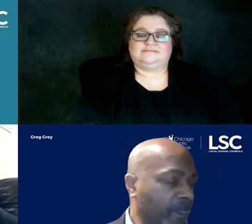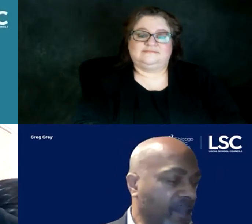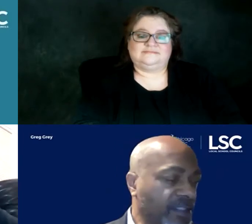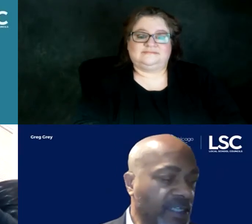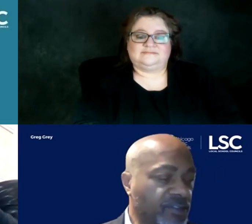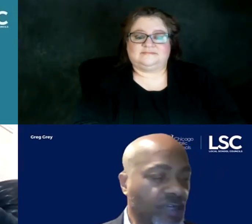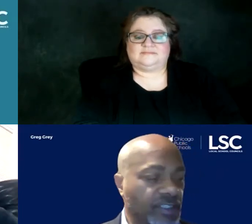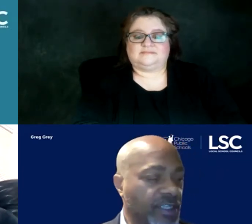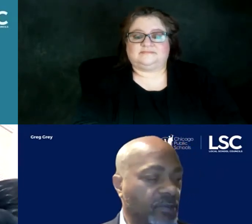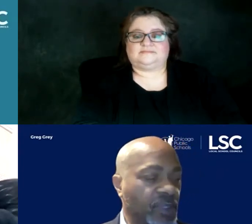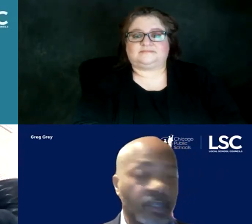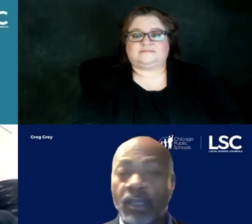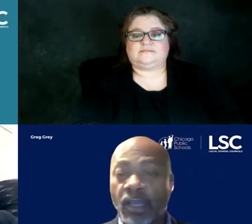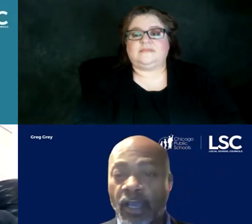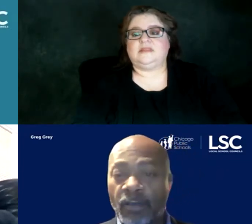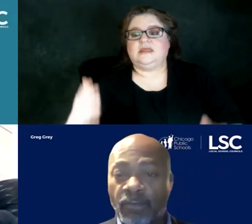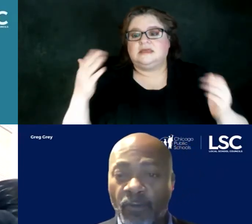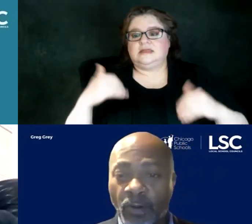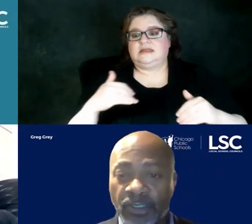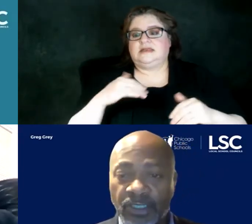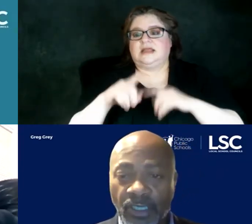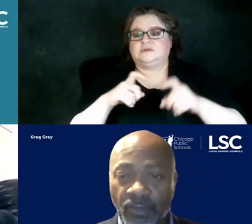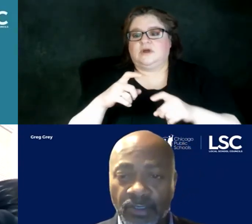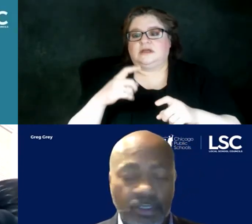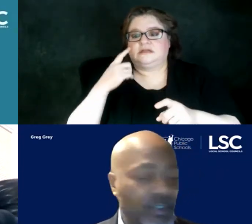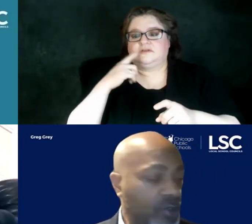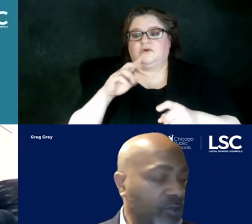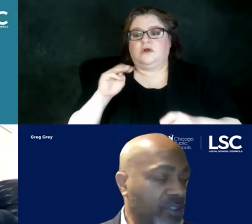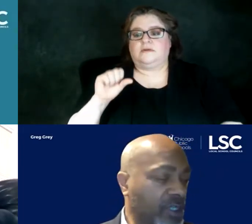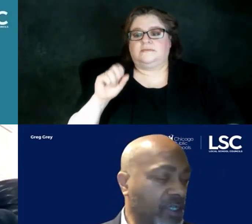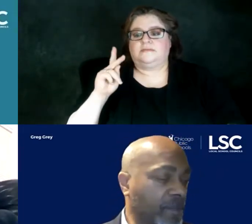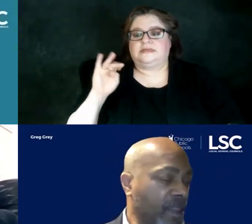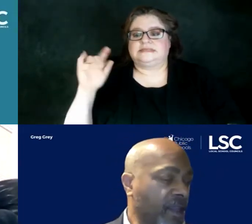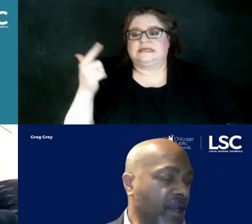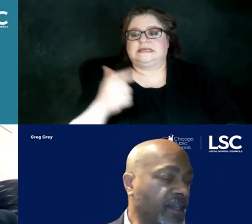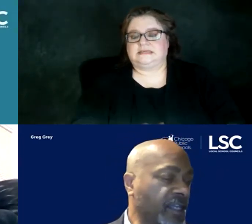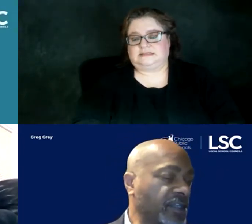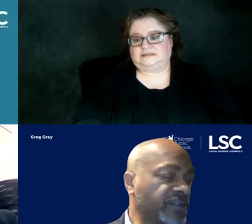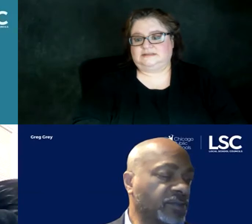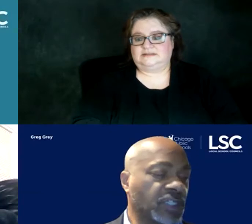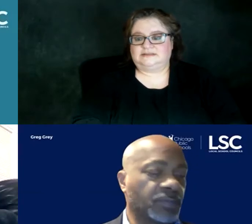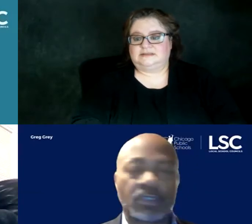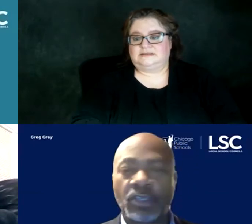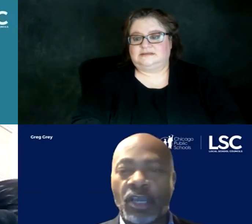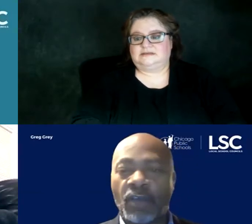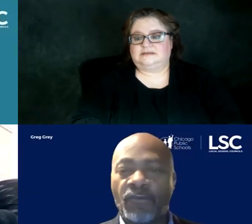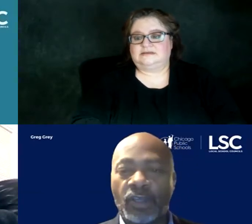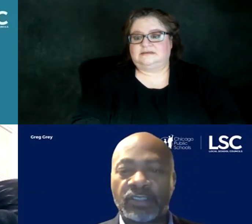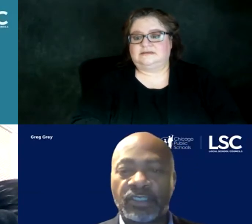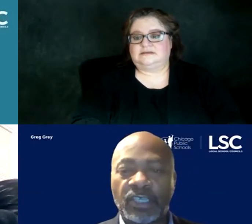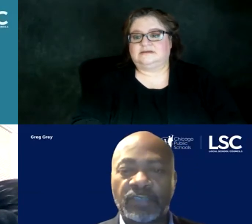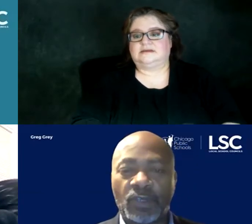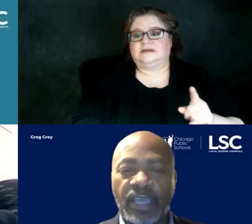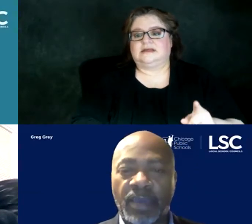much. This next question came in for Ms. King, Ms. Tina Holder King. Can you give some tips